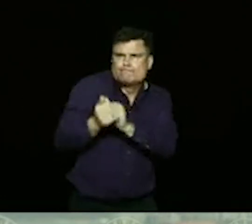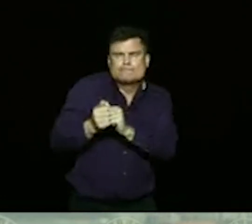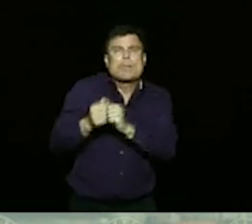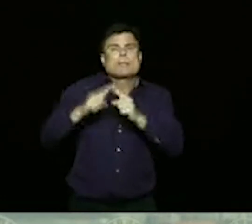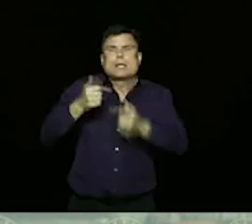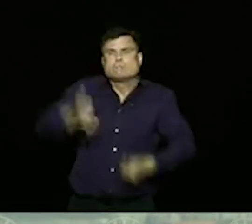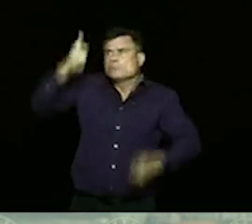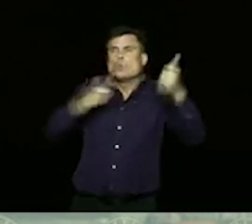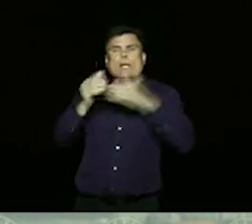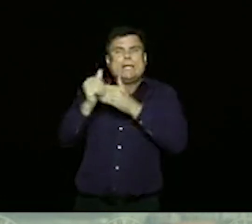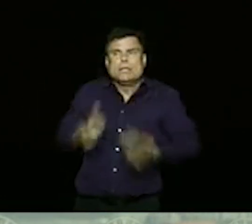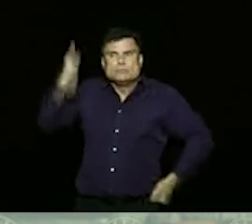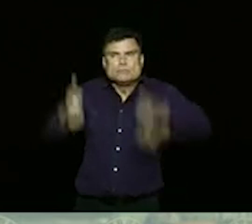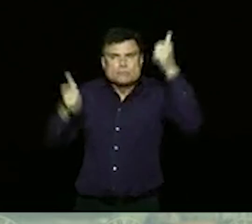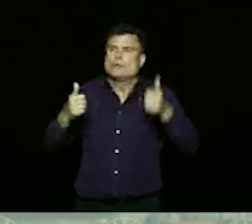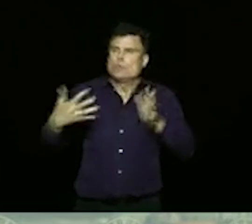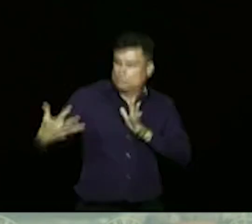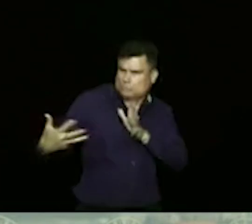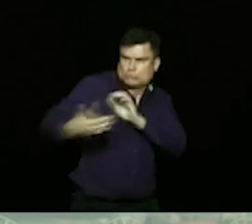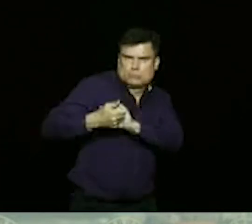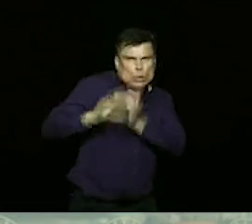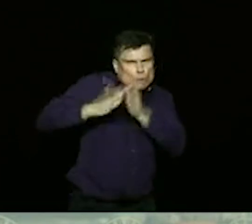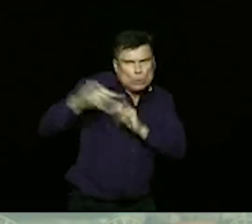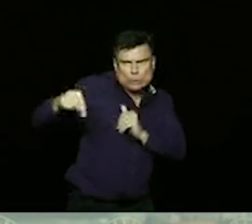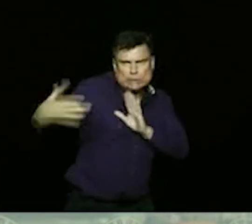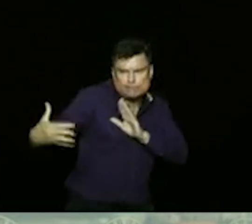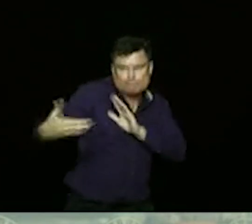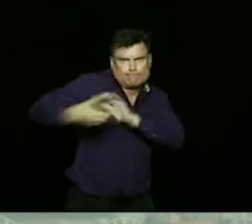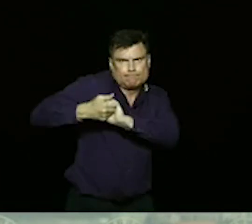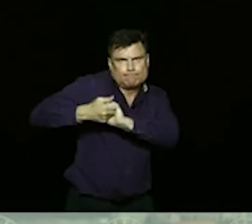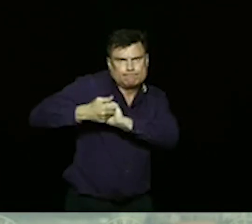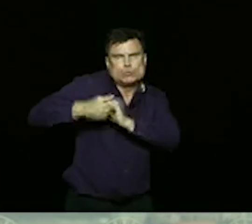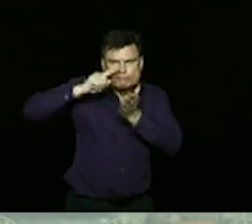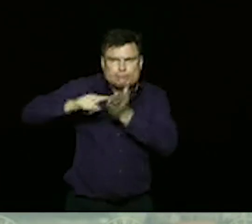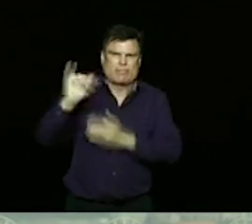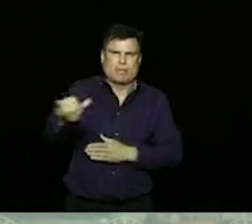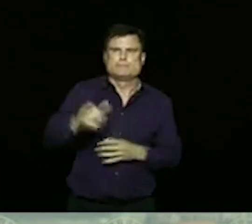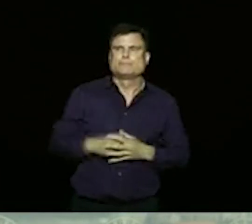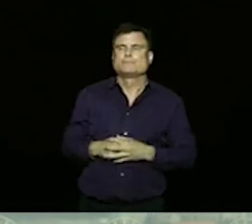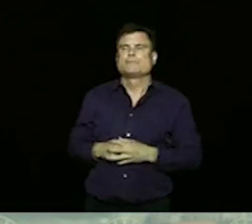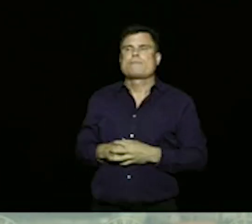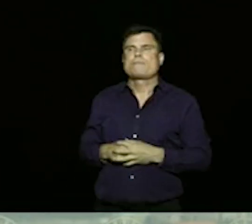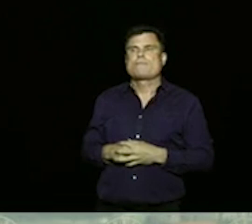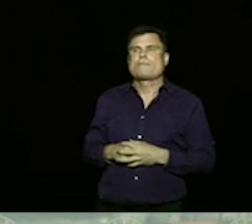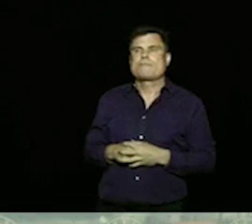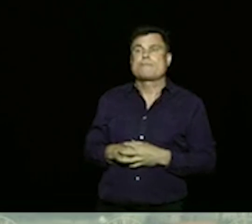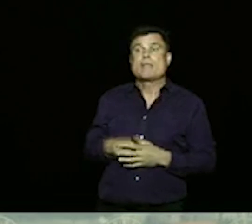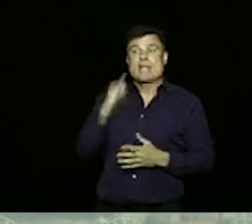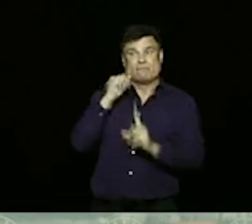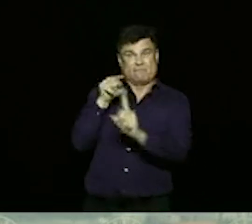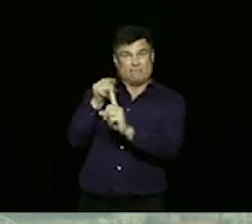believe that we will hear as a result of this, because this is what happens, other concerns, situations